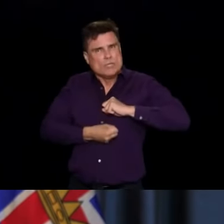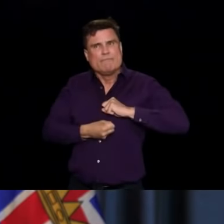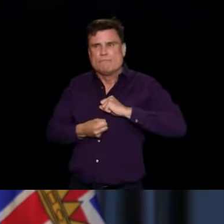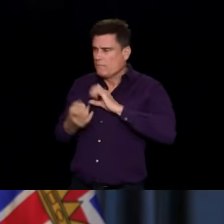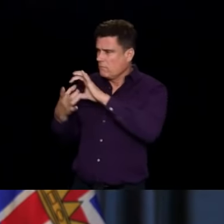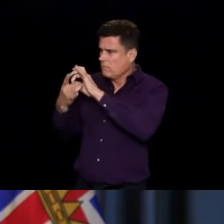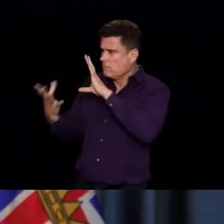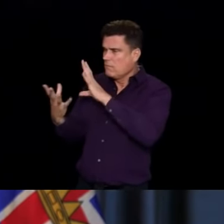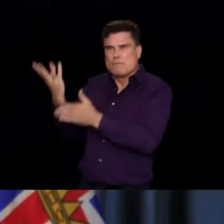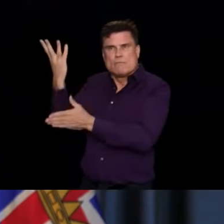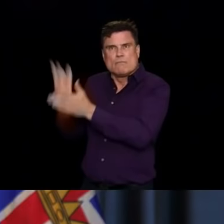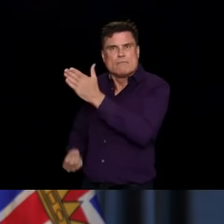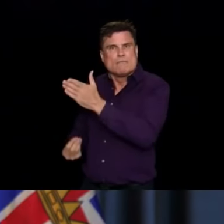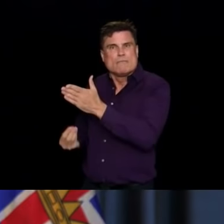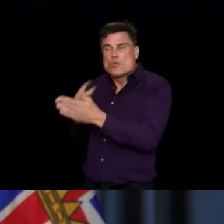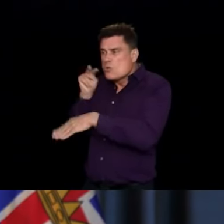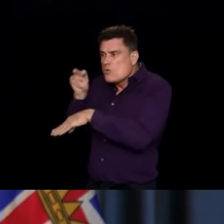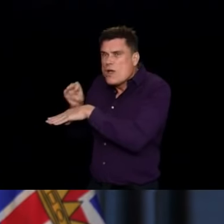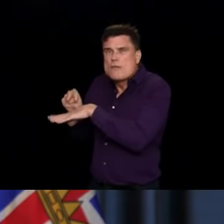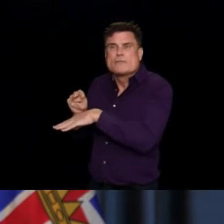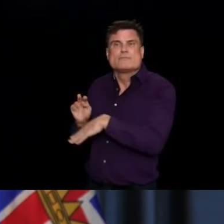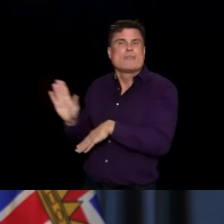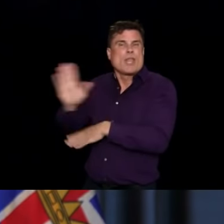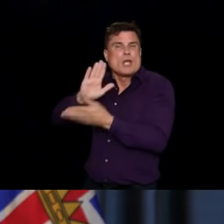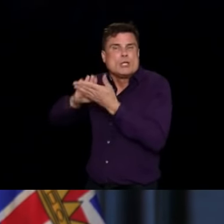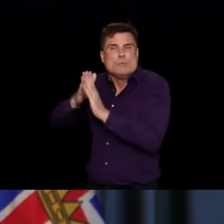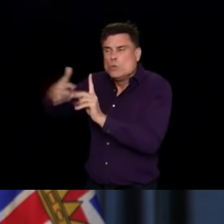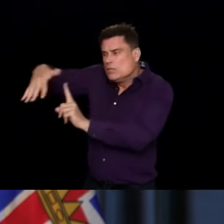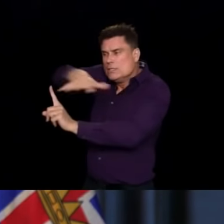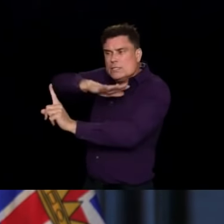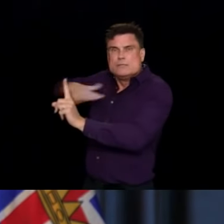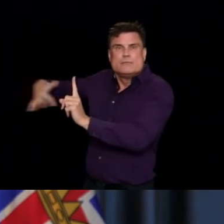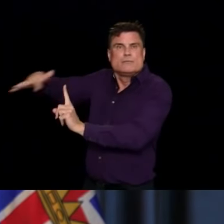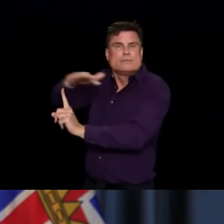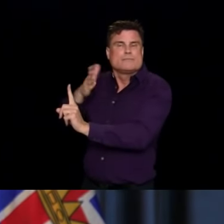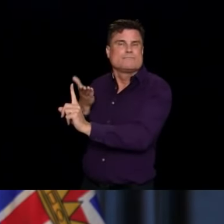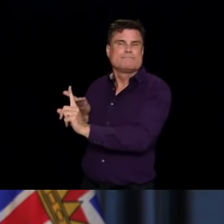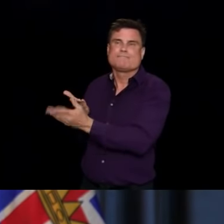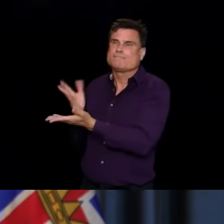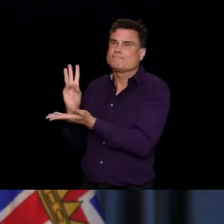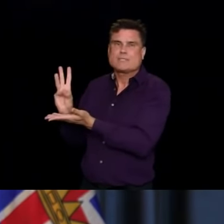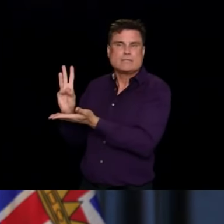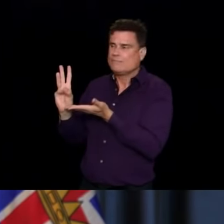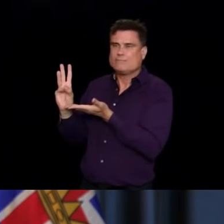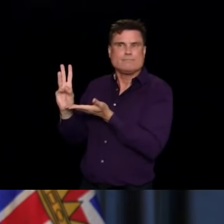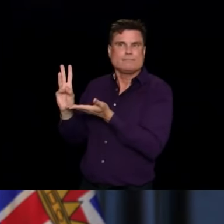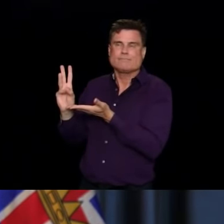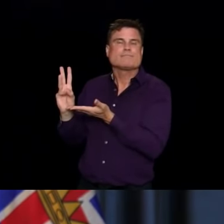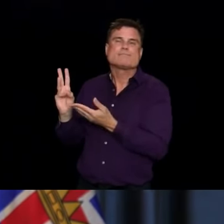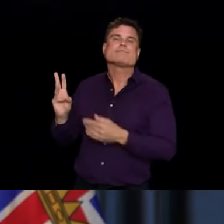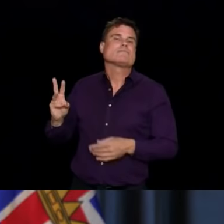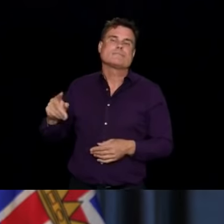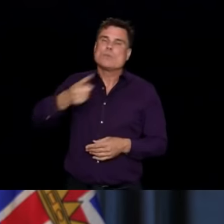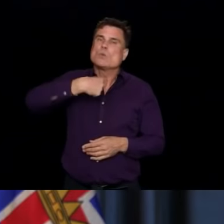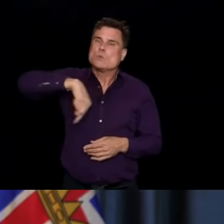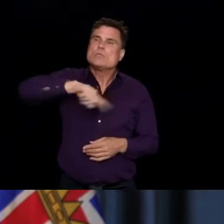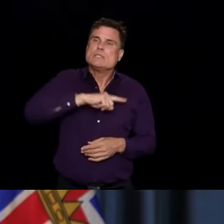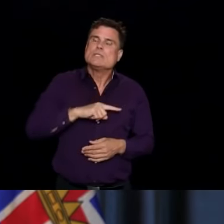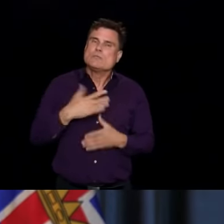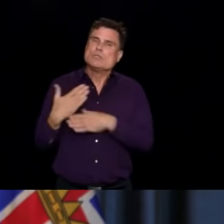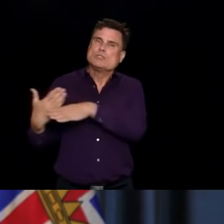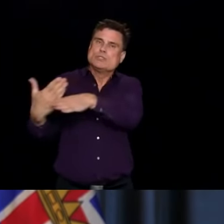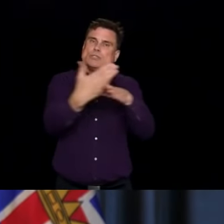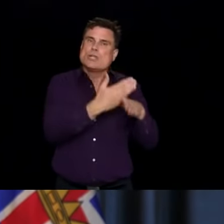involved, for the communities involved. And we share that sense of loss, that sense of grief with them and